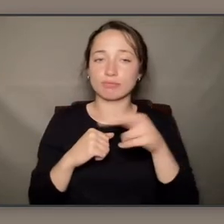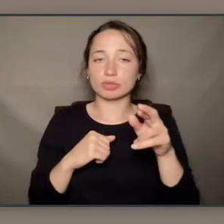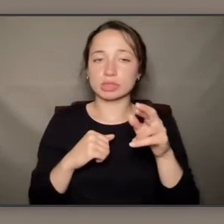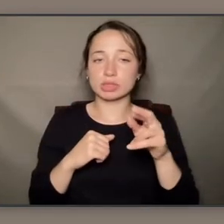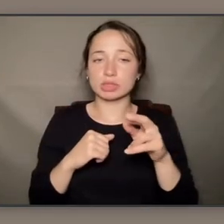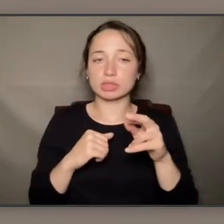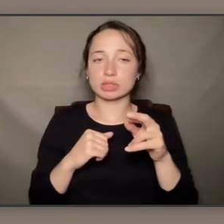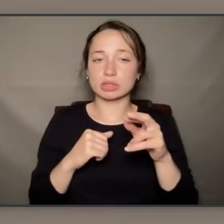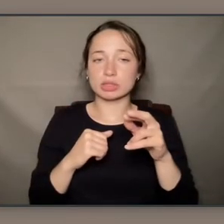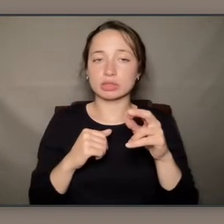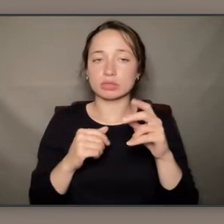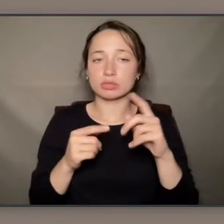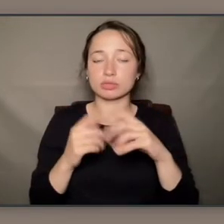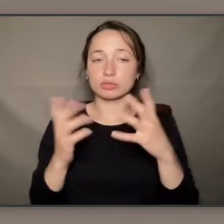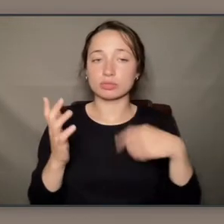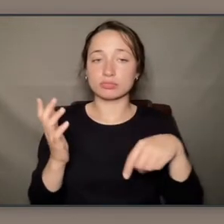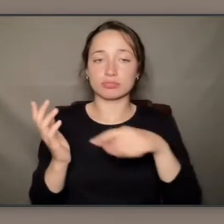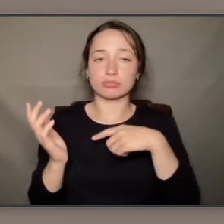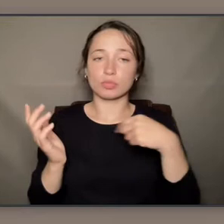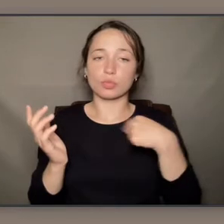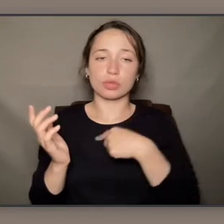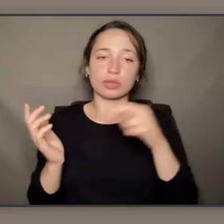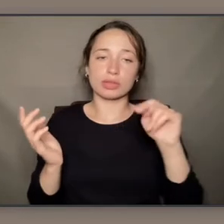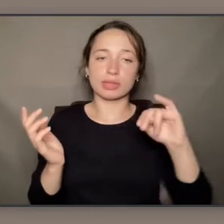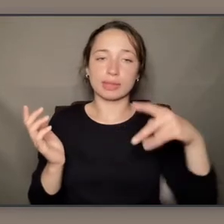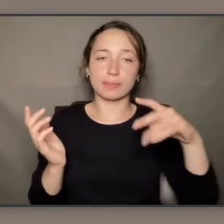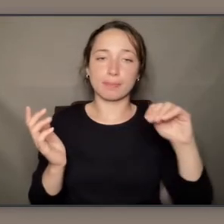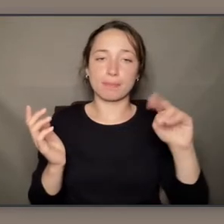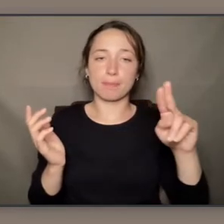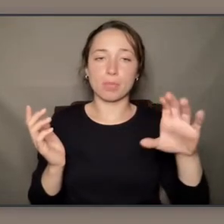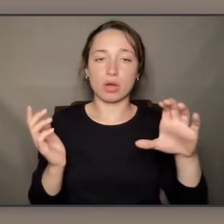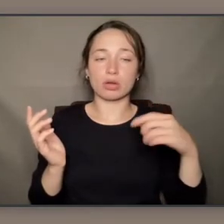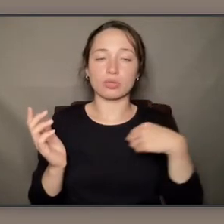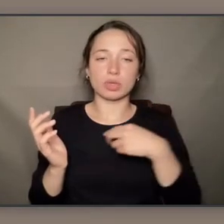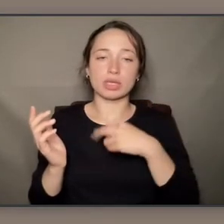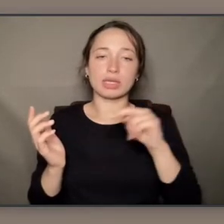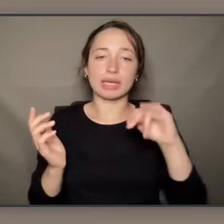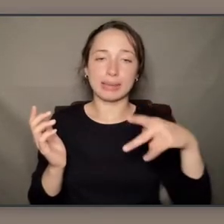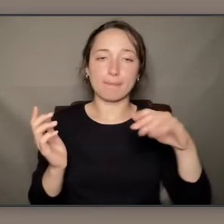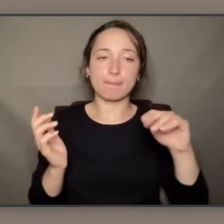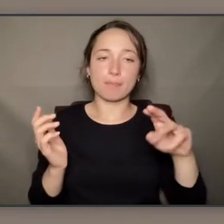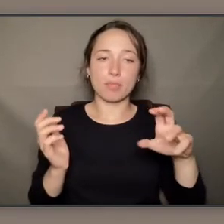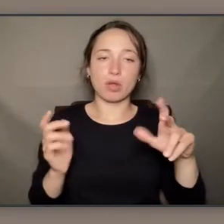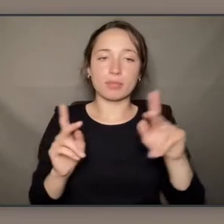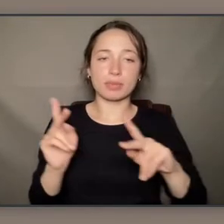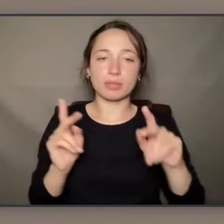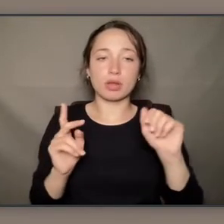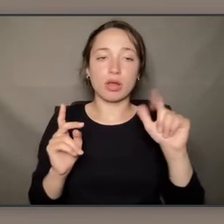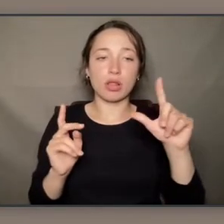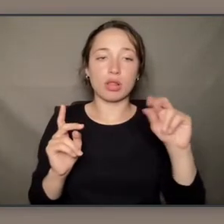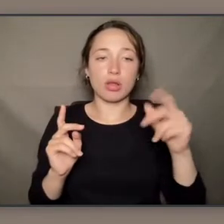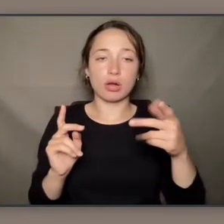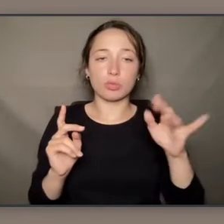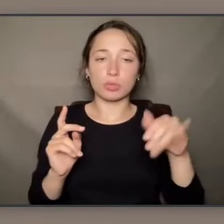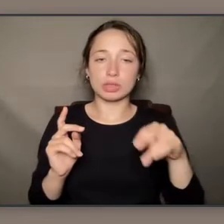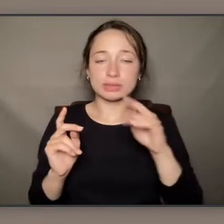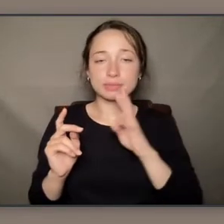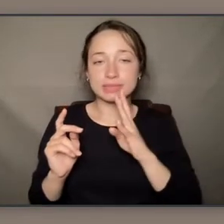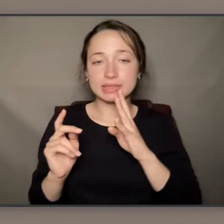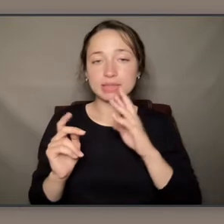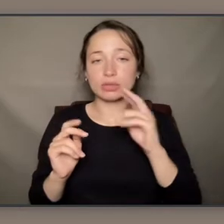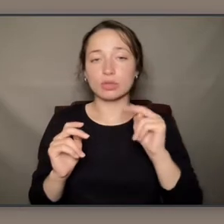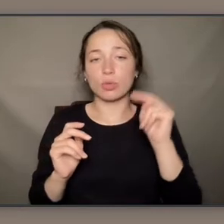referencing who my people are, we're Nipmuc. We're Nipmuc people. We're Algonquin